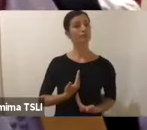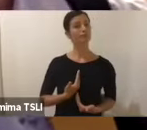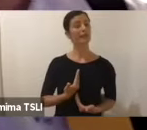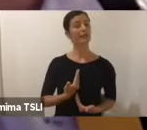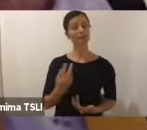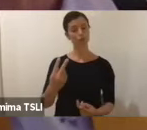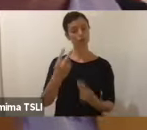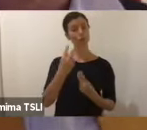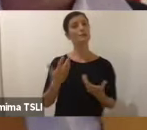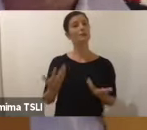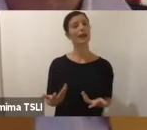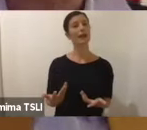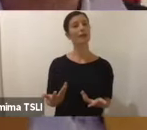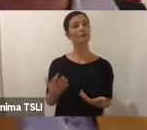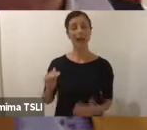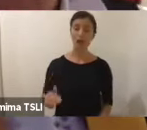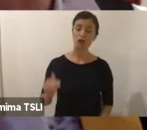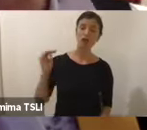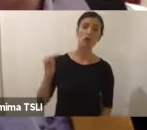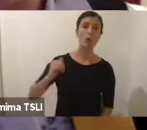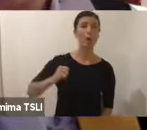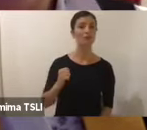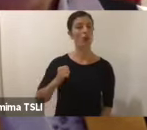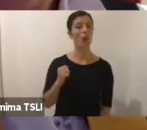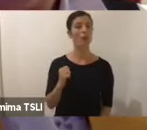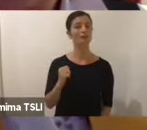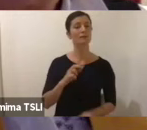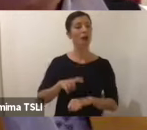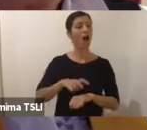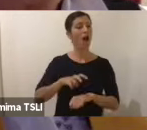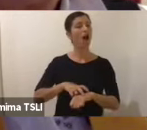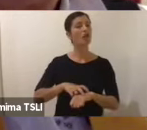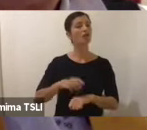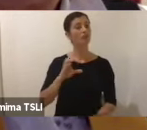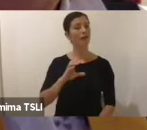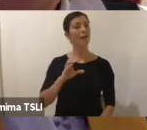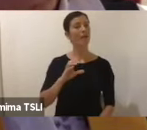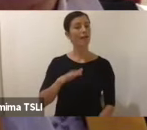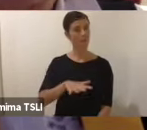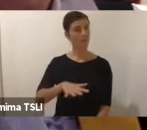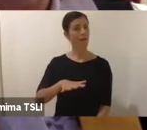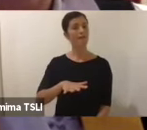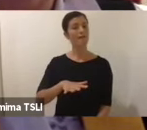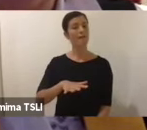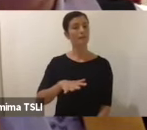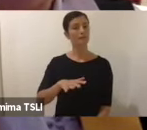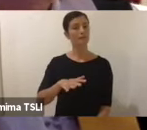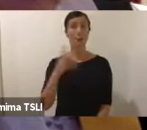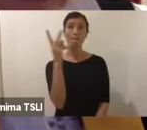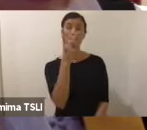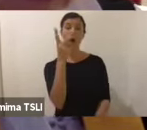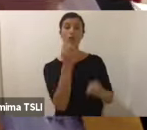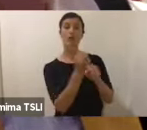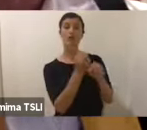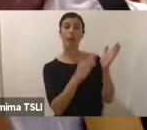zealand in glasgow but an irish catholic family and um both my grandmothers were immigrants